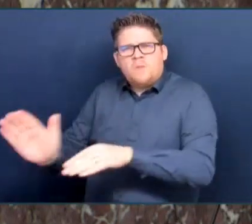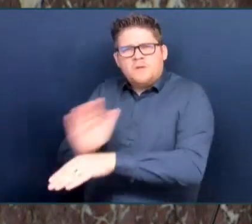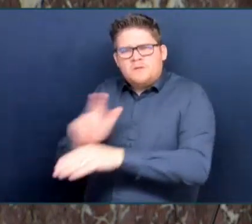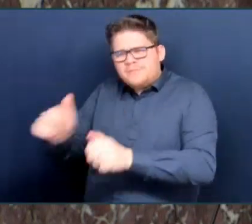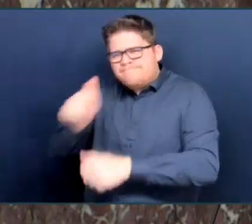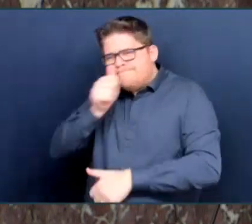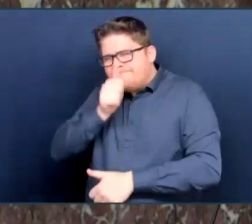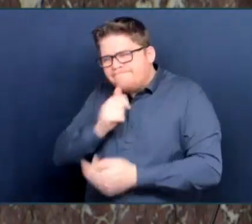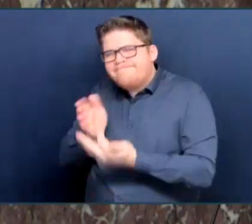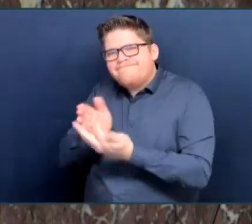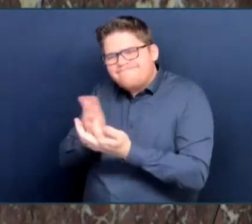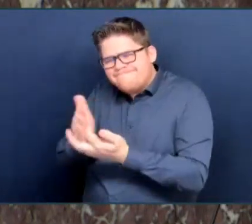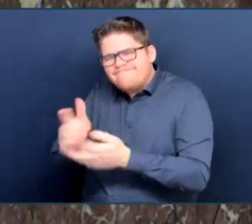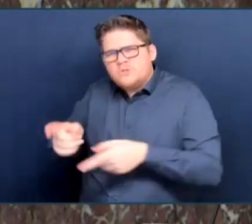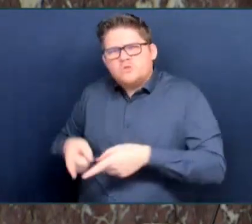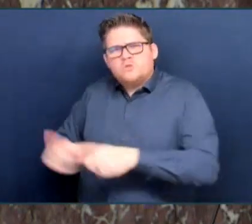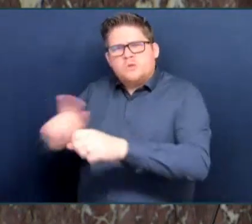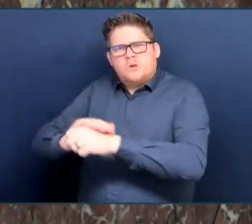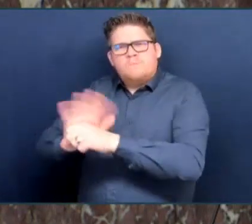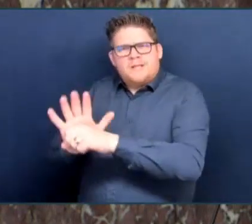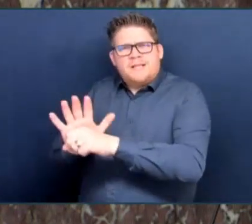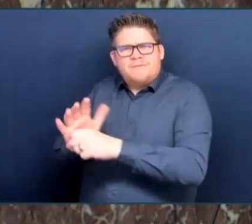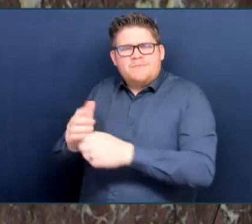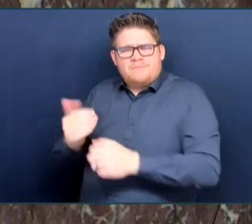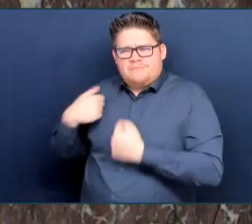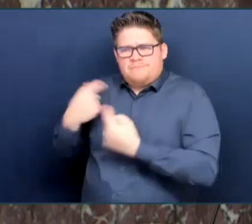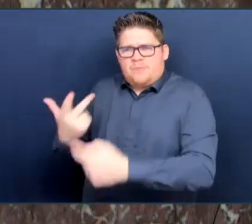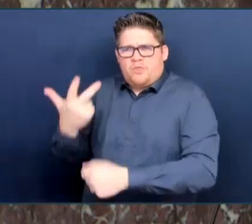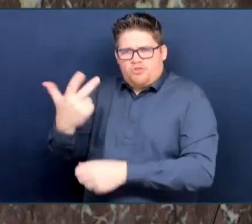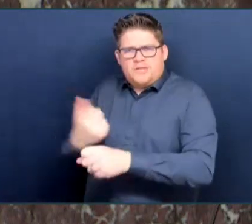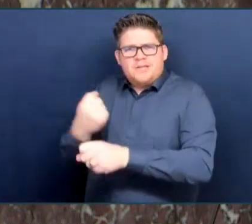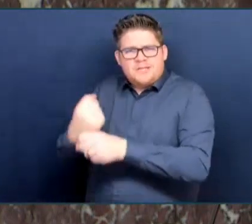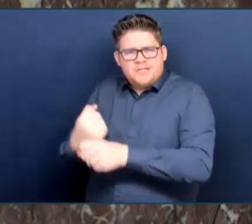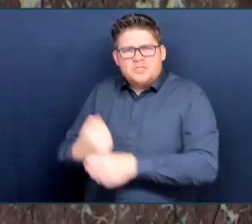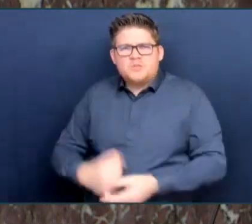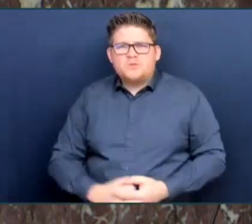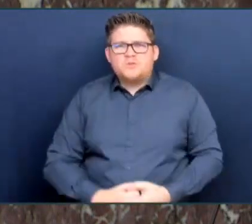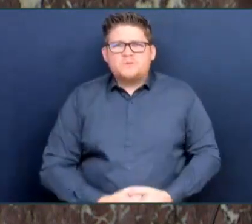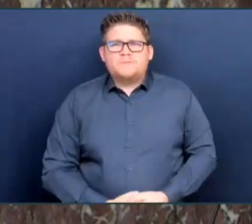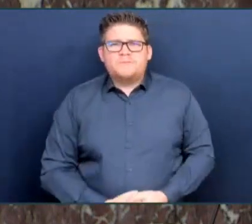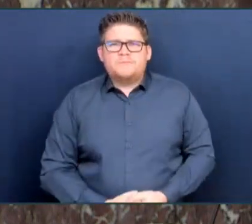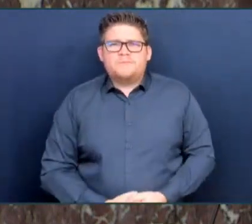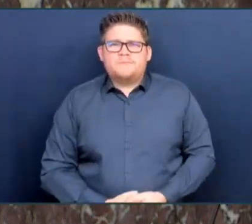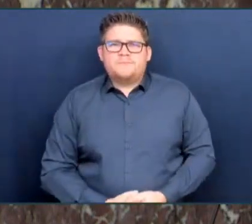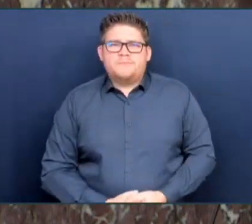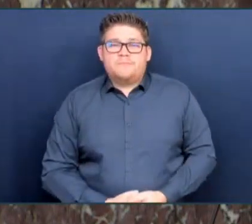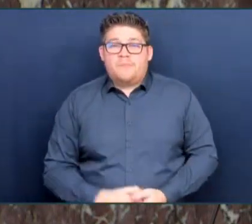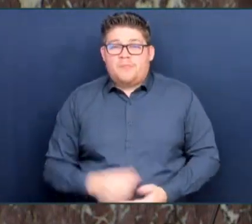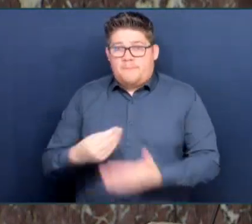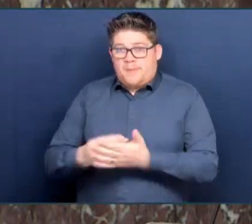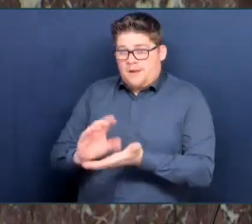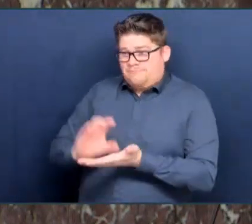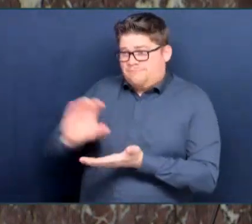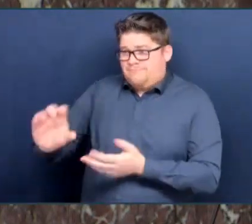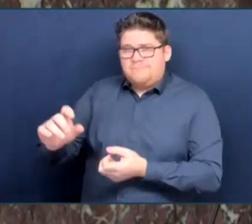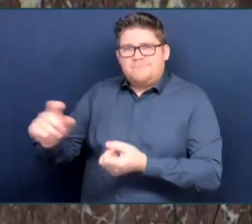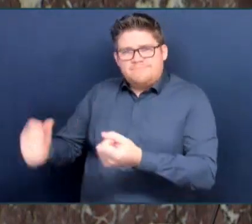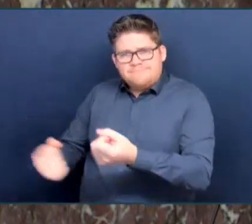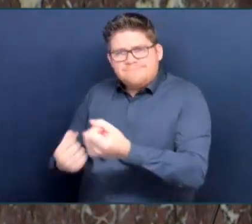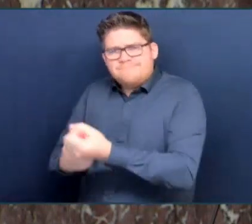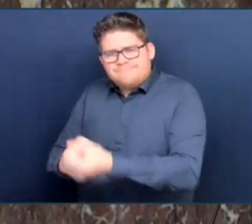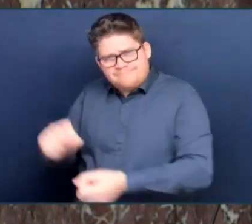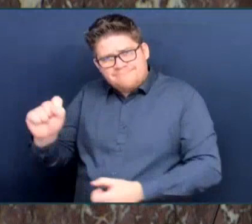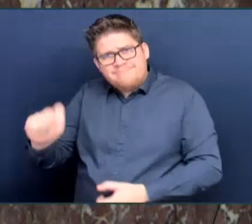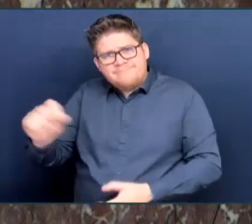And while this is very helpful to small businesses, I am listening to small businesses, Mr. Speaker. They are facing challenges, and this is important to